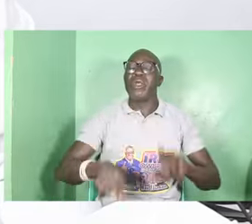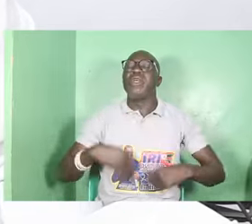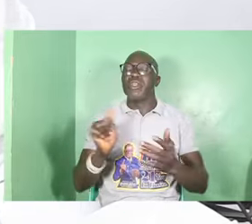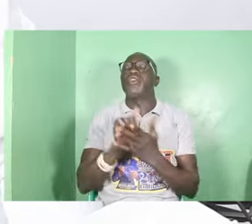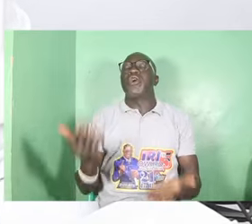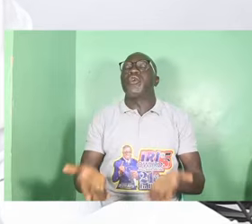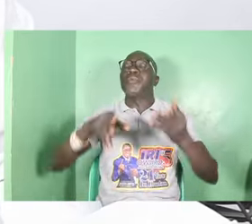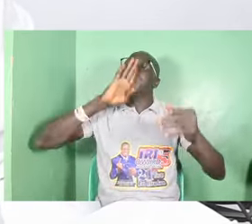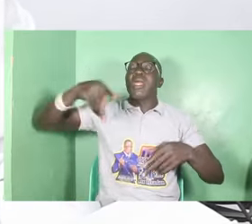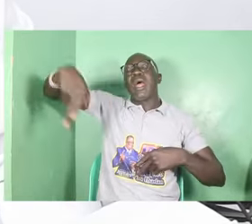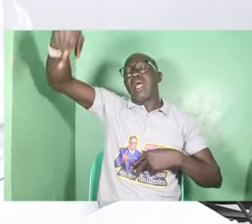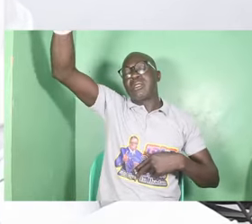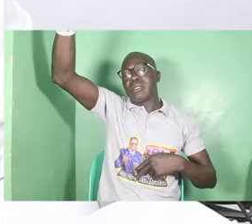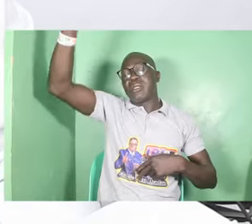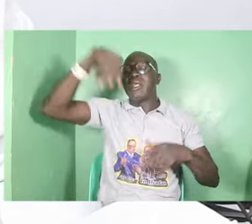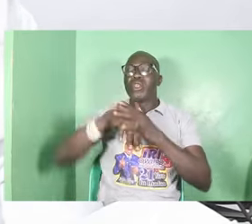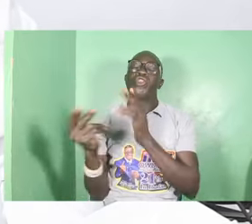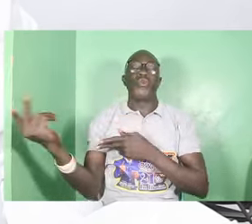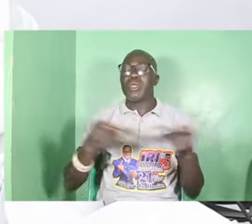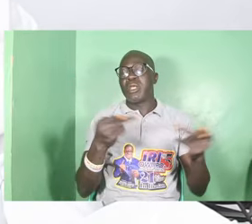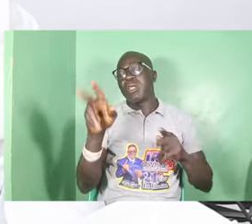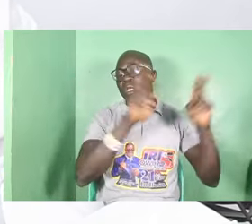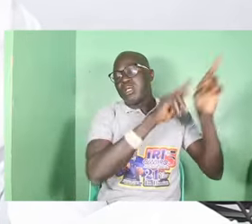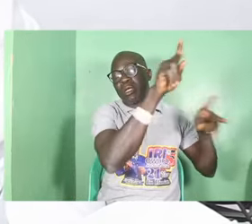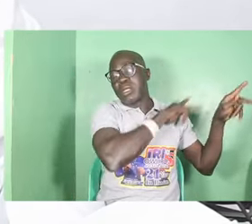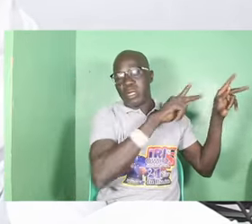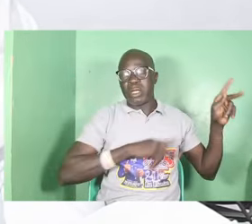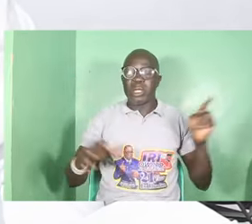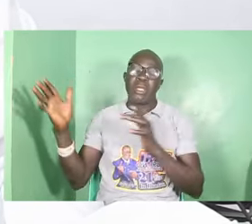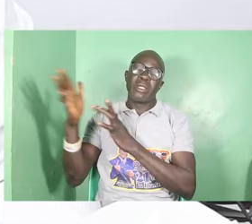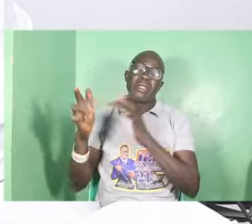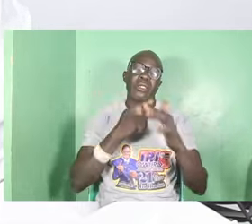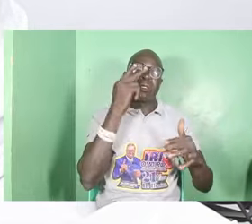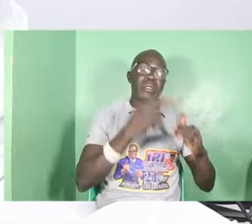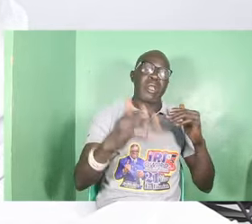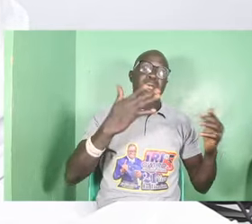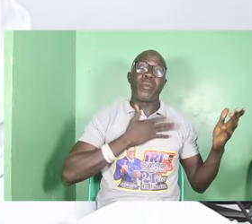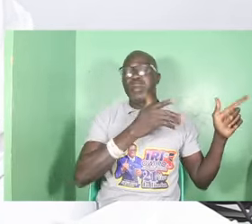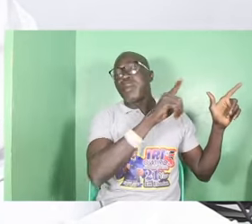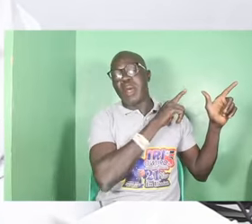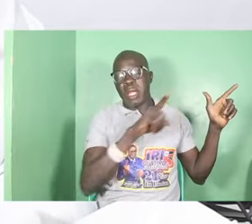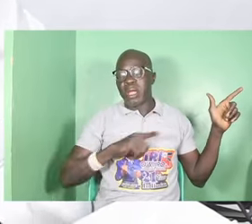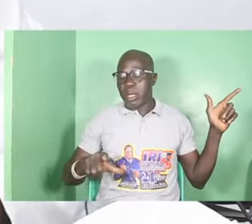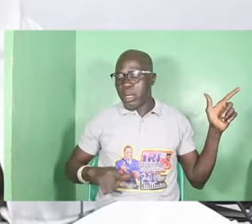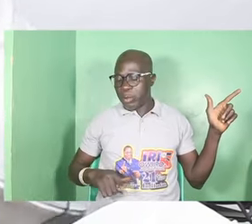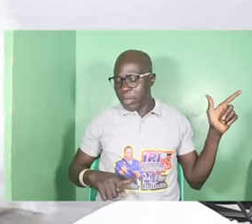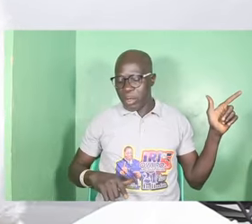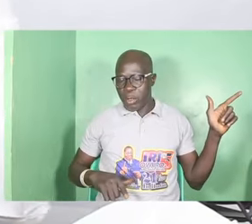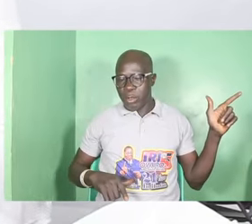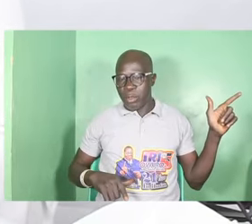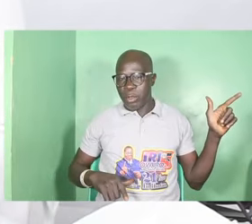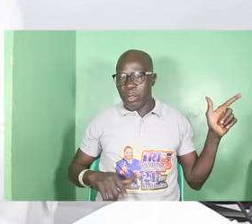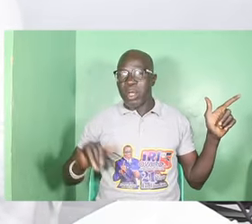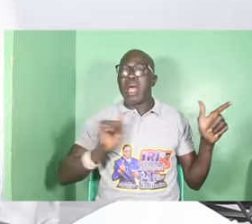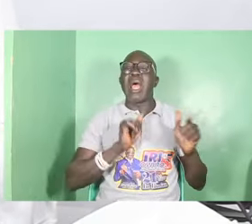Amen. Jesus will speak in your heart. Amen. It will be great. Amen. Jesus, Oluwawa. Amen. Jesus'